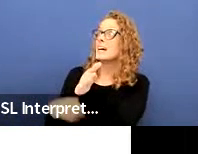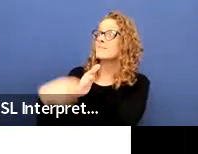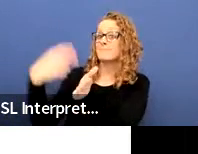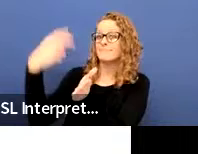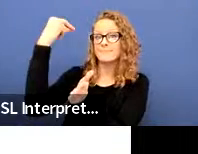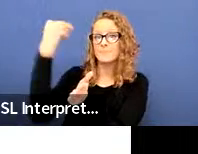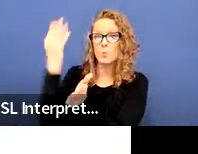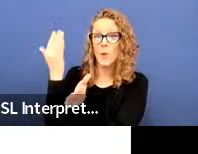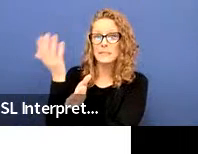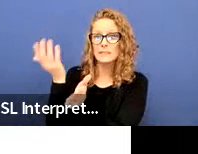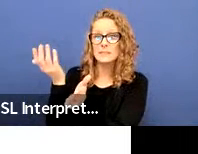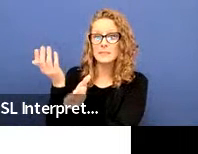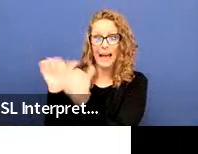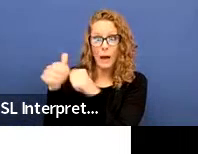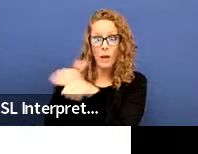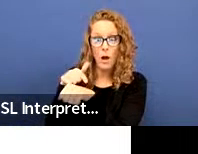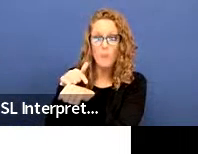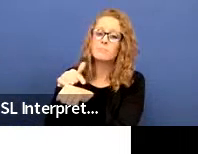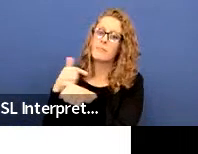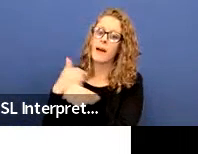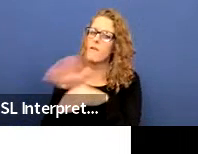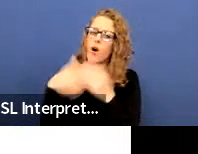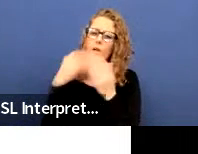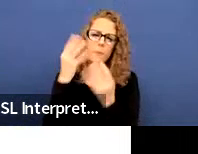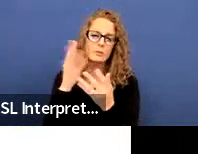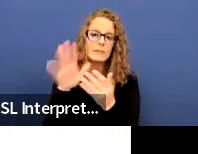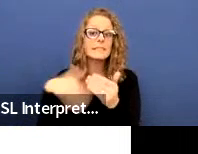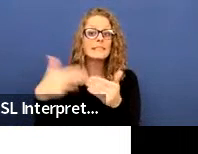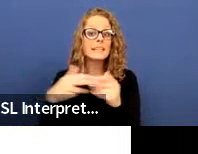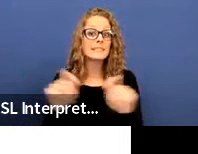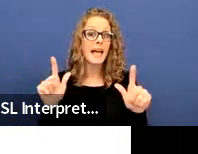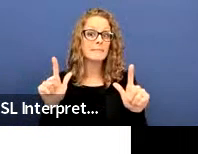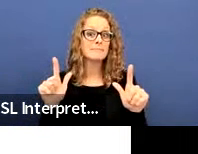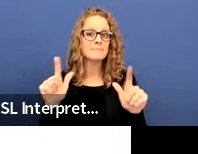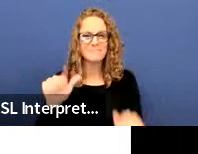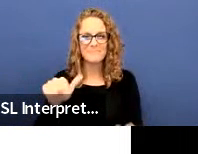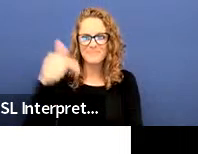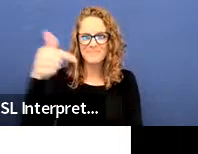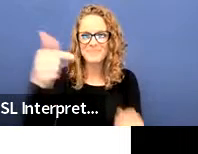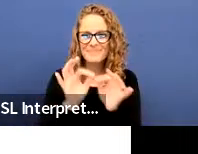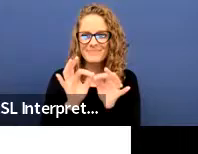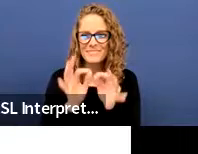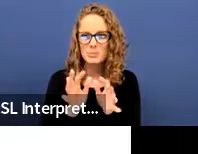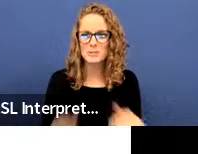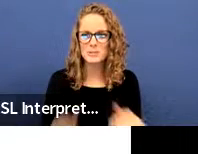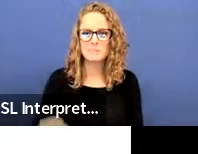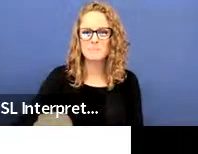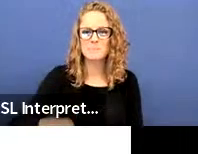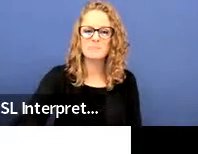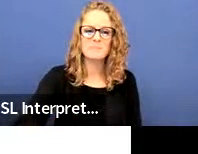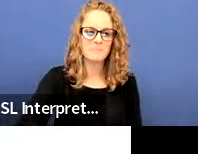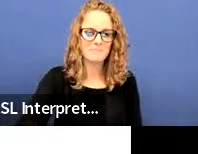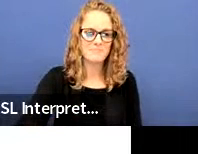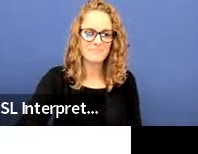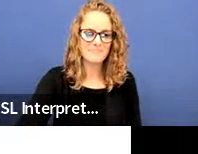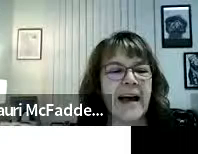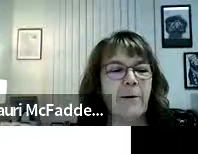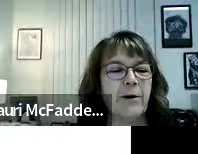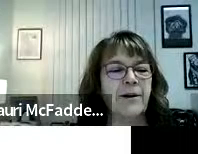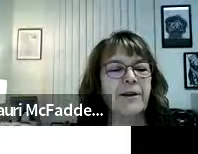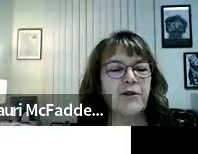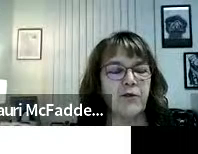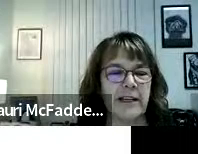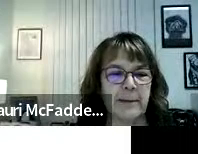hospitals. Next slide, please. But this is the meat of what I want to talk about today. This